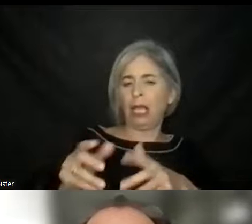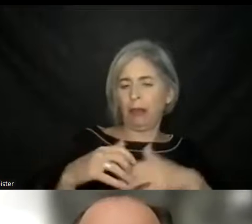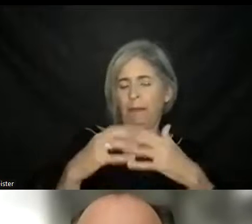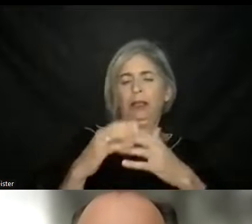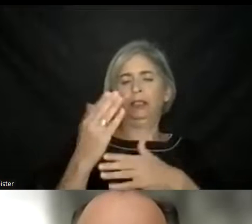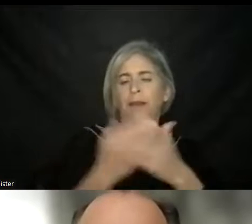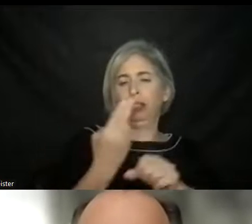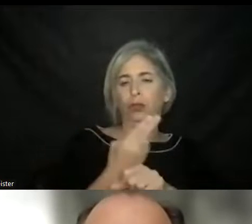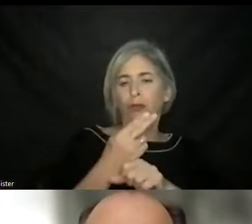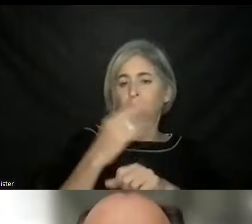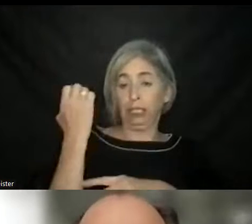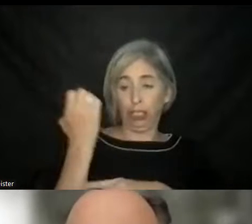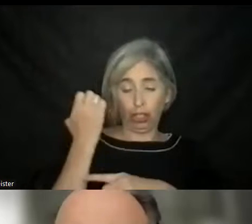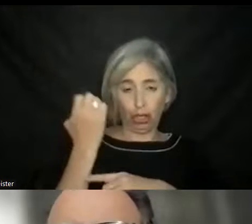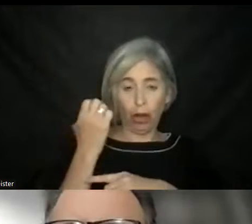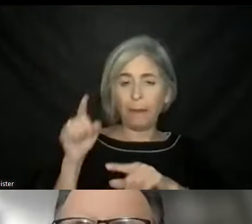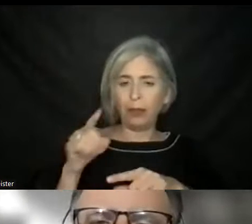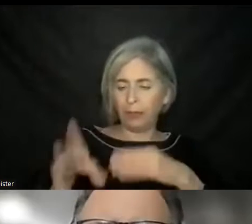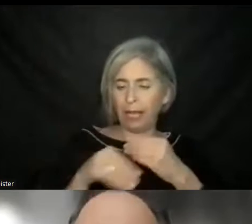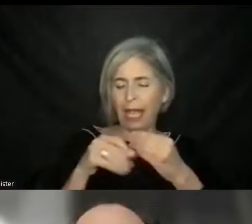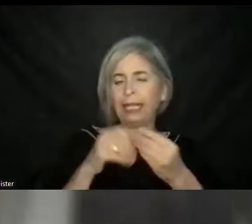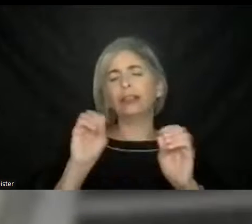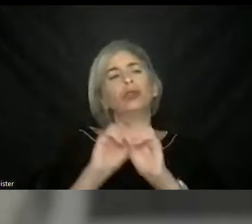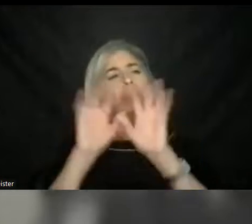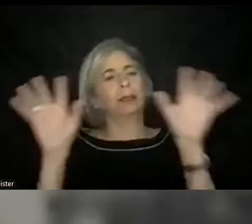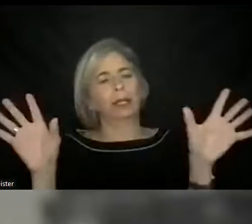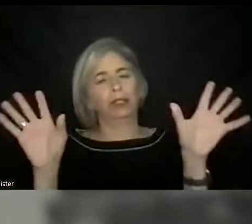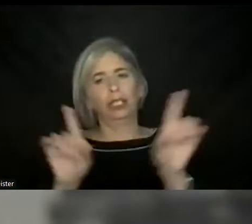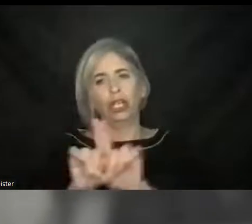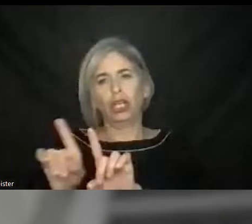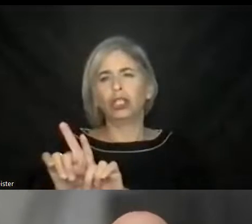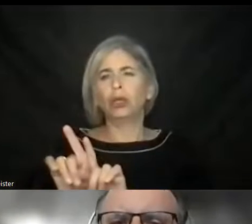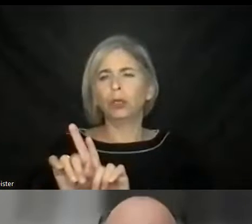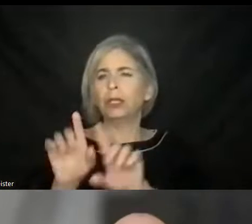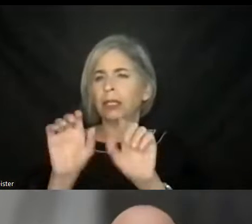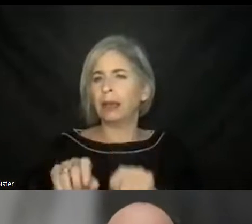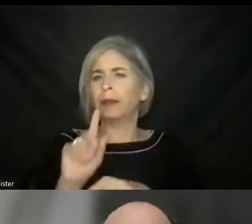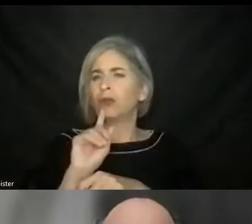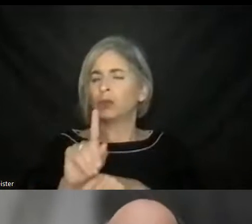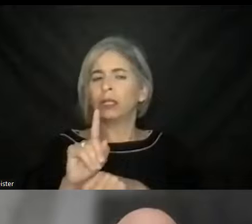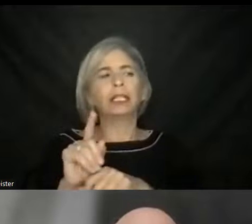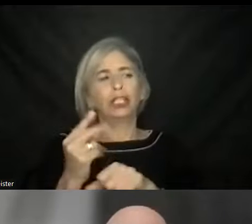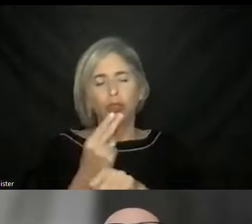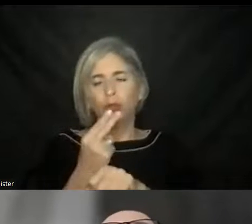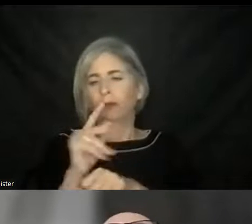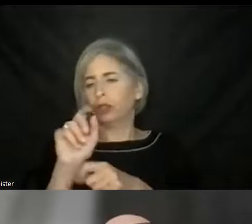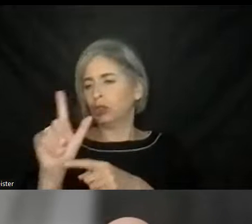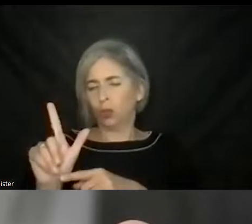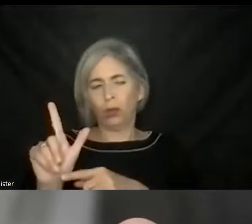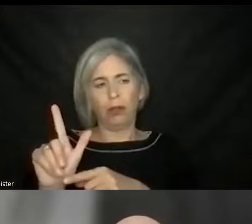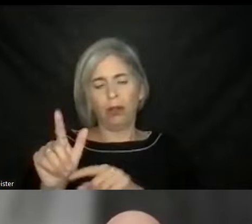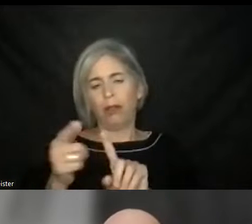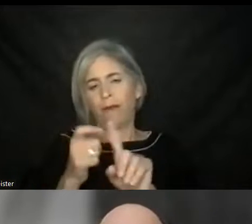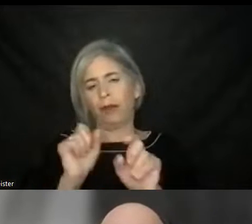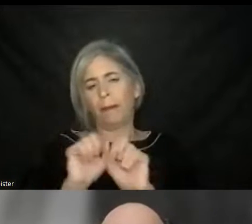useful in Europe, that would be also adding to transparency. And I mean, it could really be very useful tools, I think, from